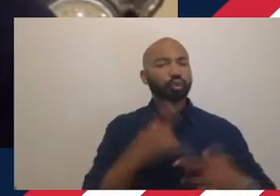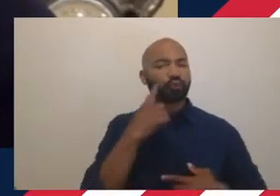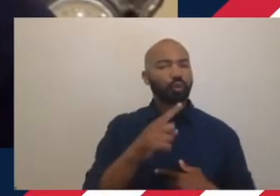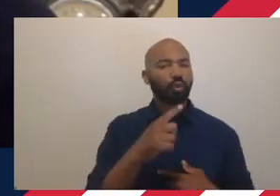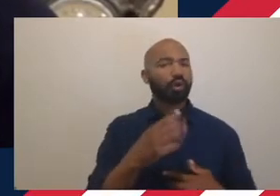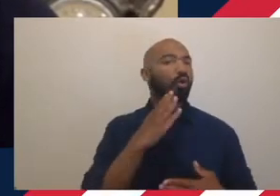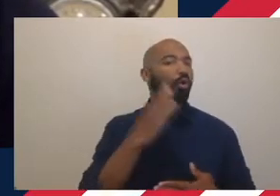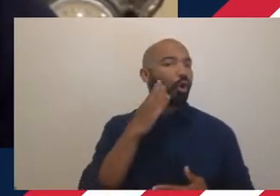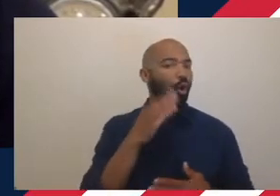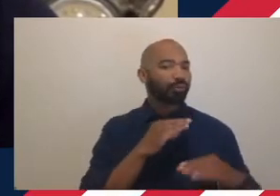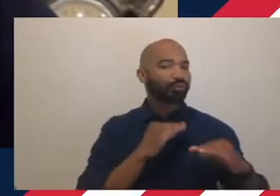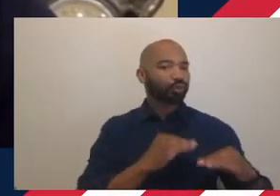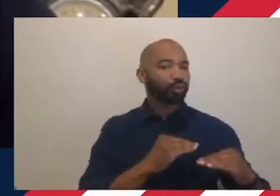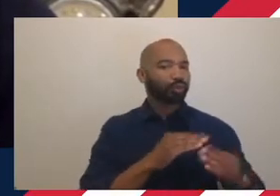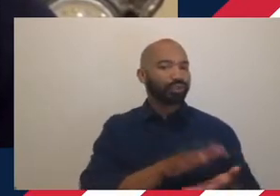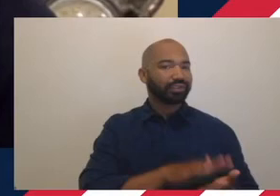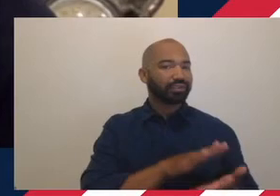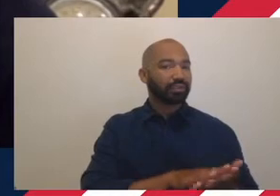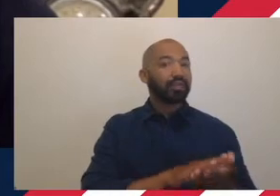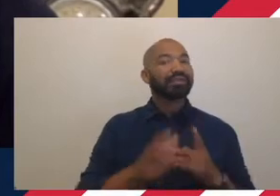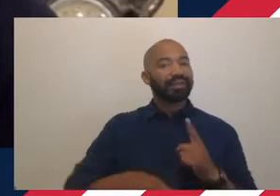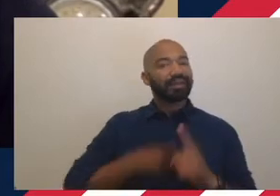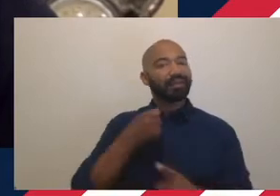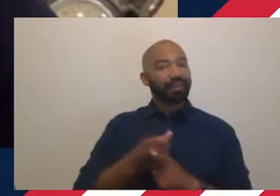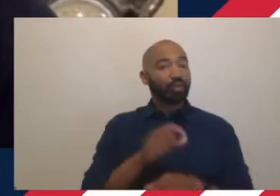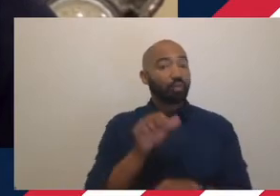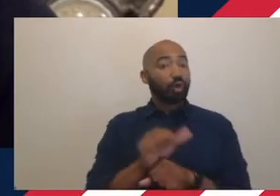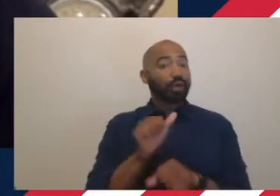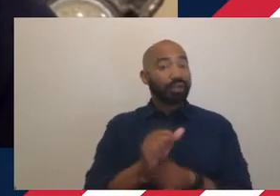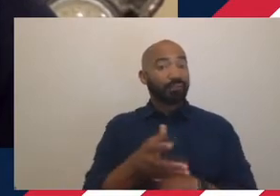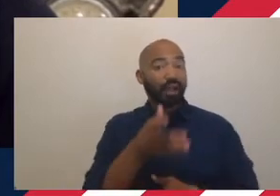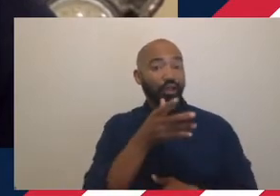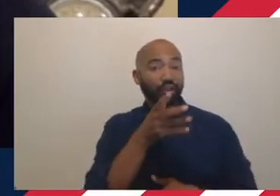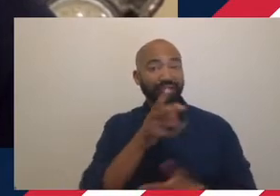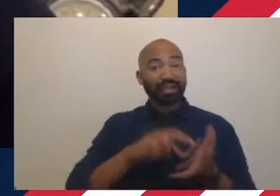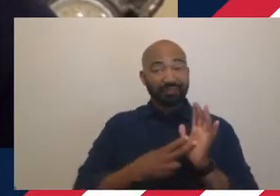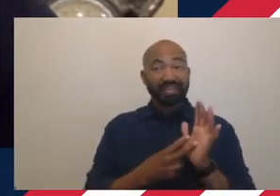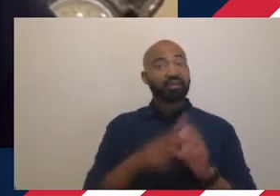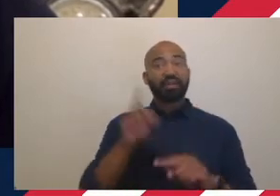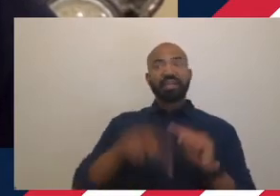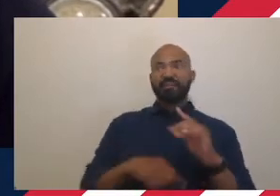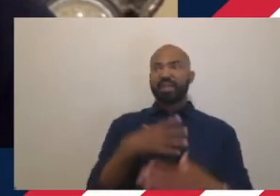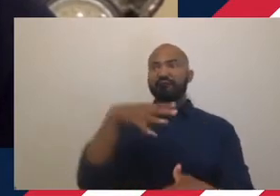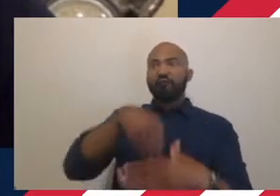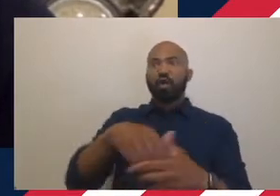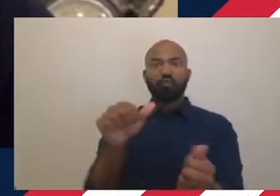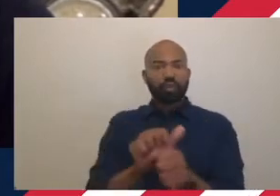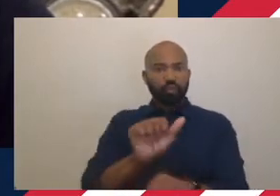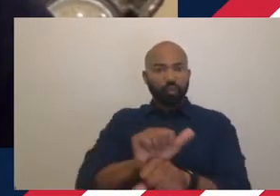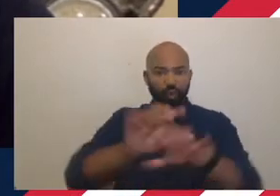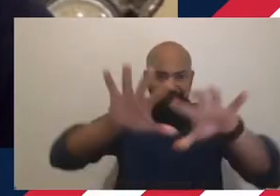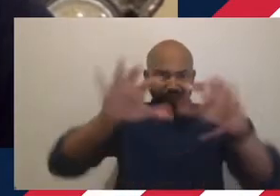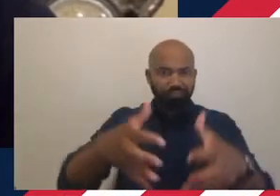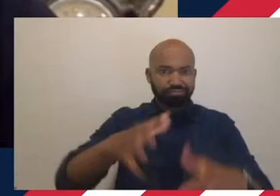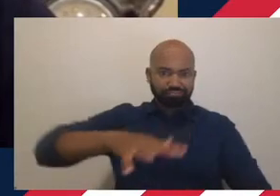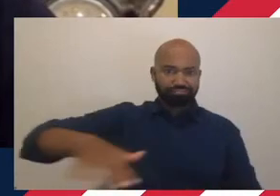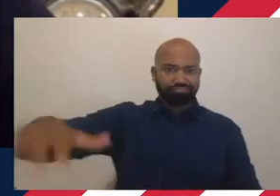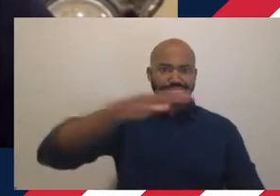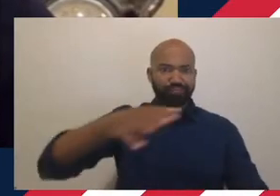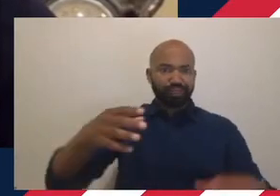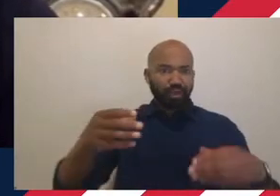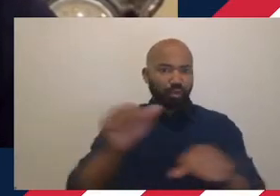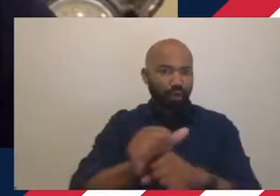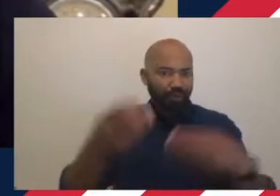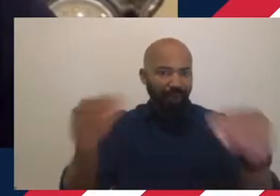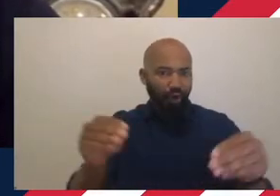homeschooling is threatening working mothers in terms of pushing them out of the workforce or exacerbating stress